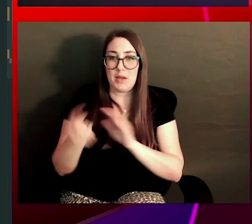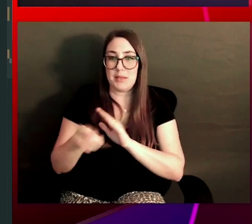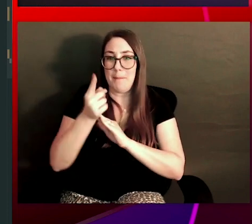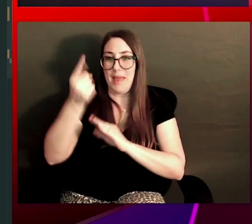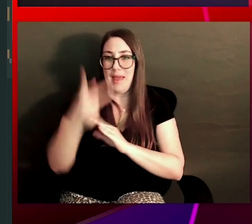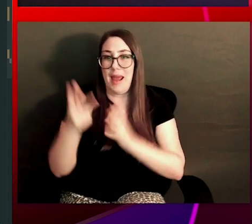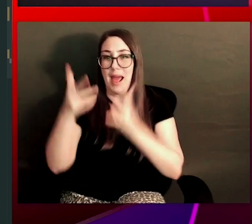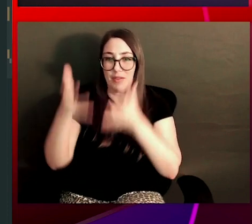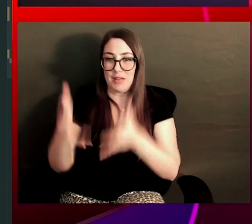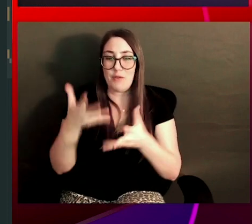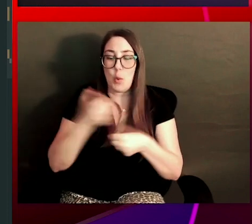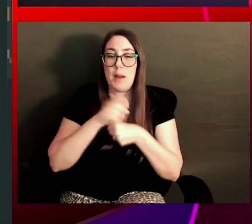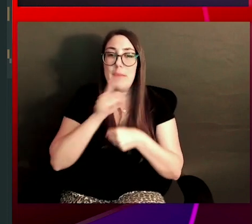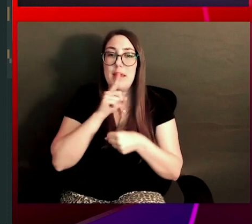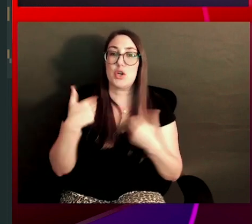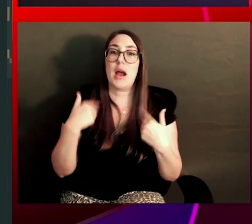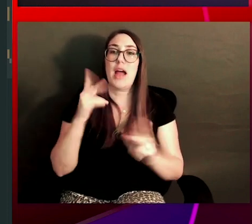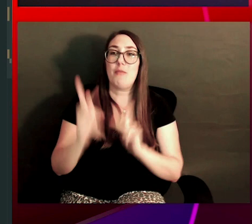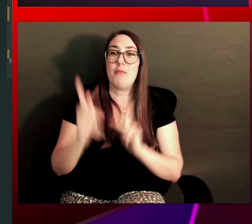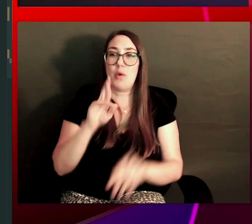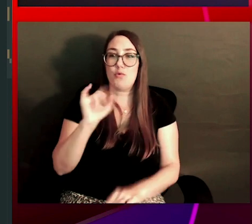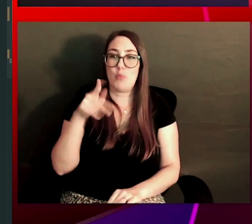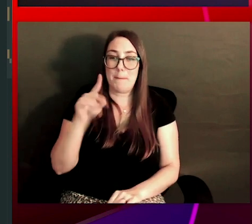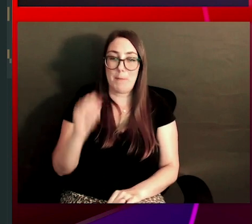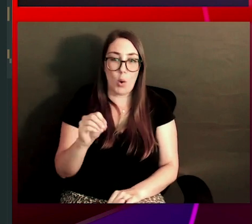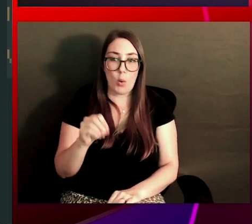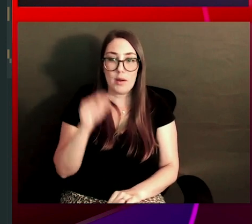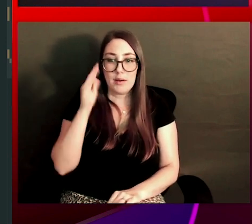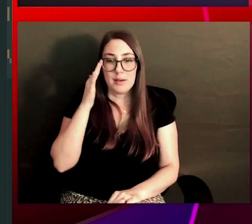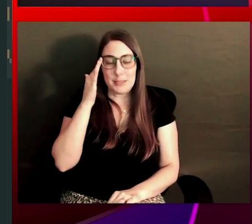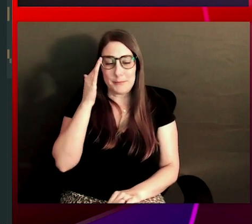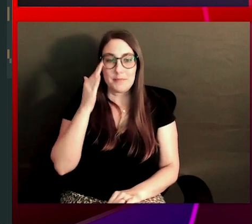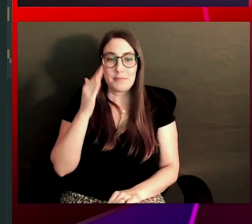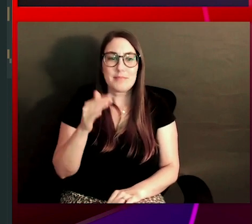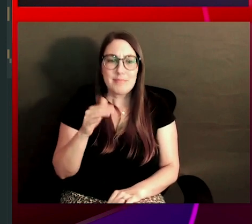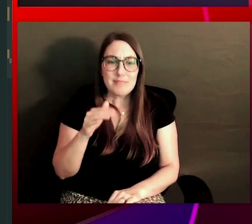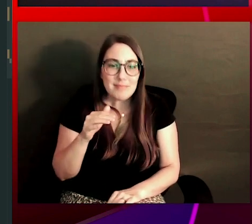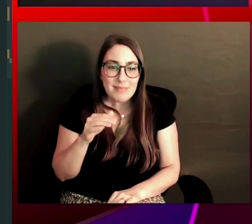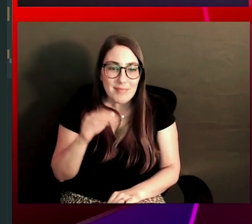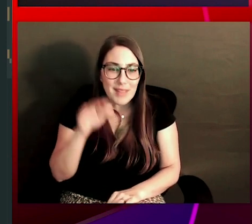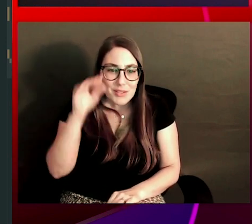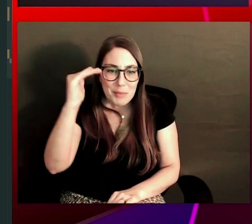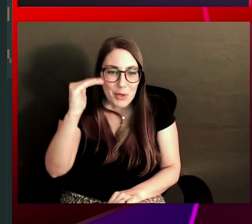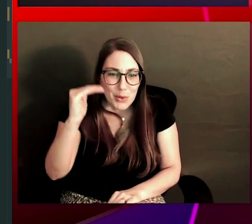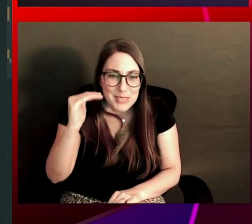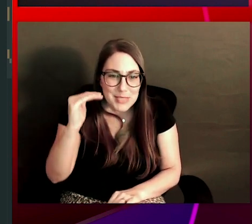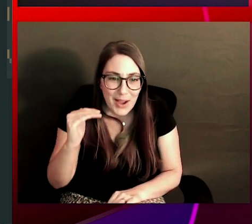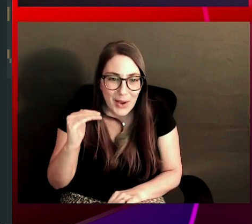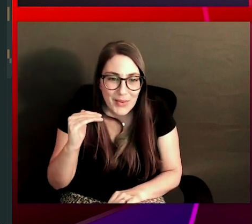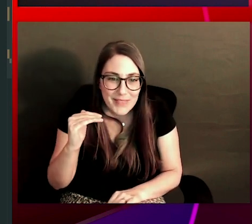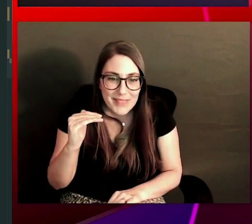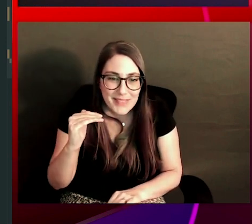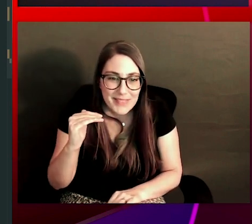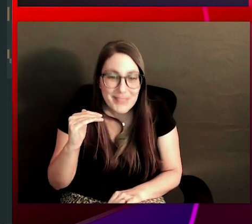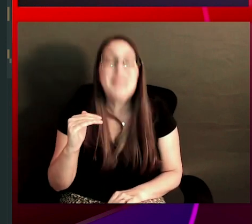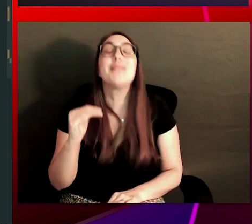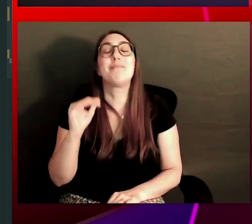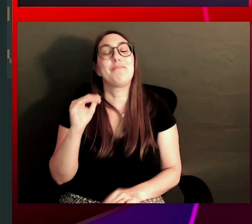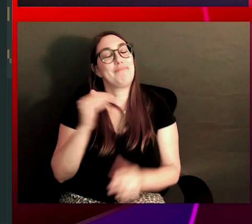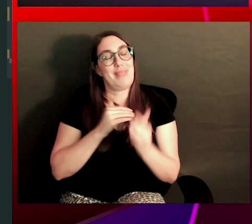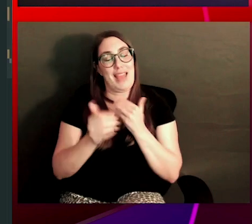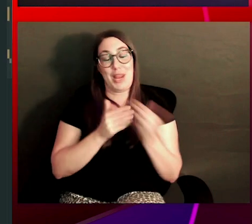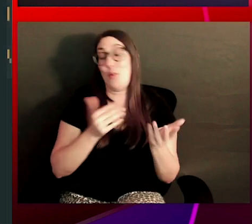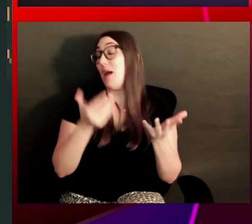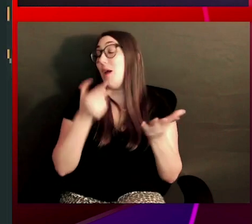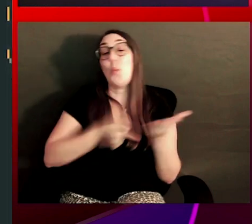I leave people with the repo. But yeah, I'm going to go and debug that one offline. Anyway, so the thing I wanted to leave you with